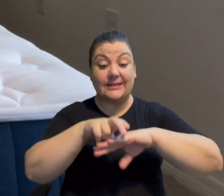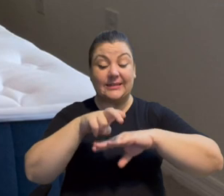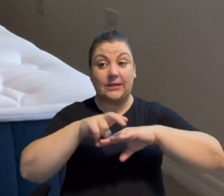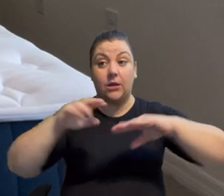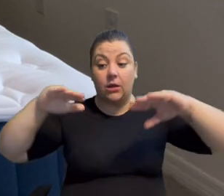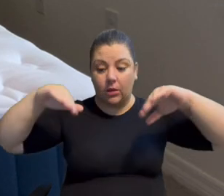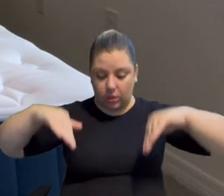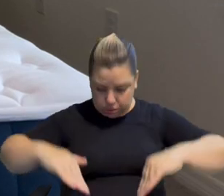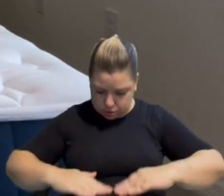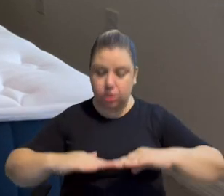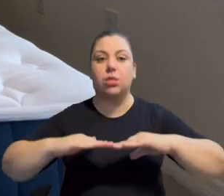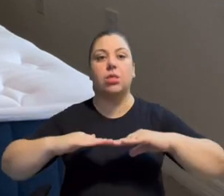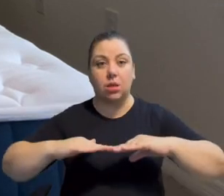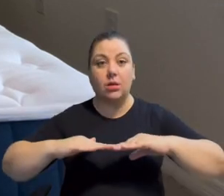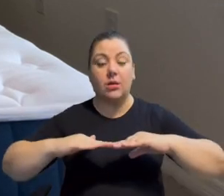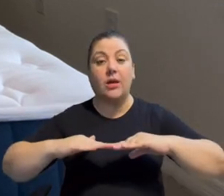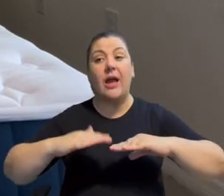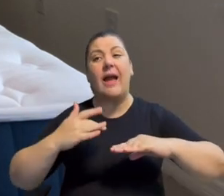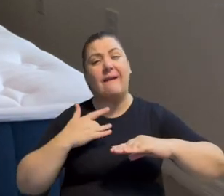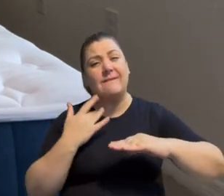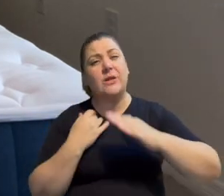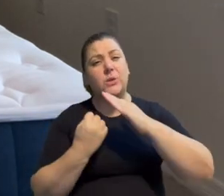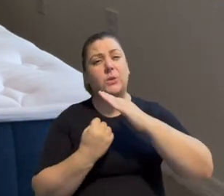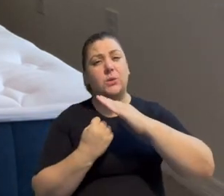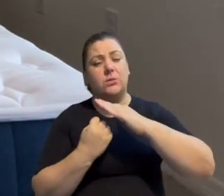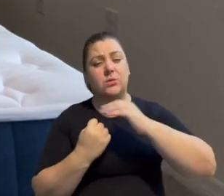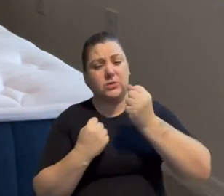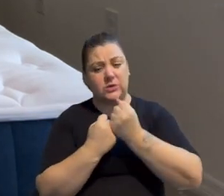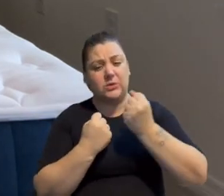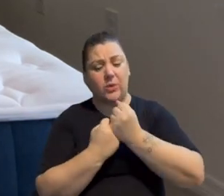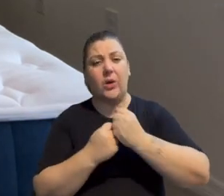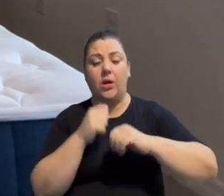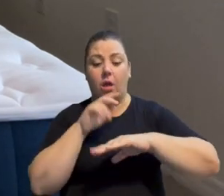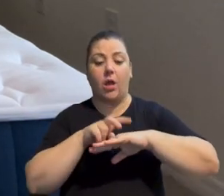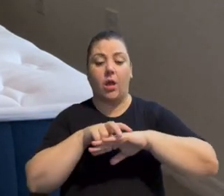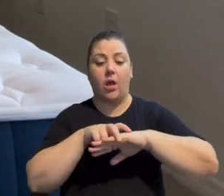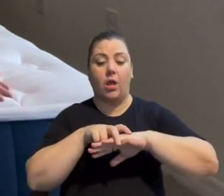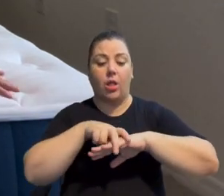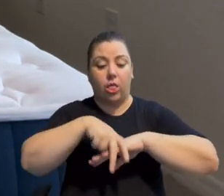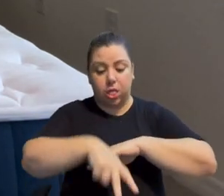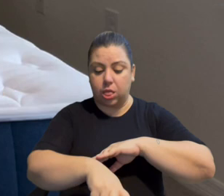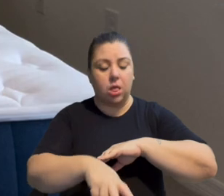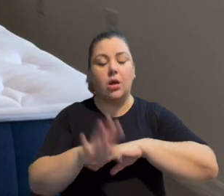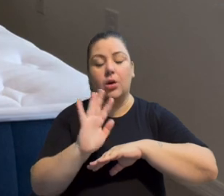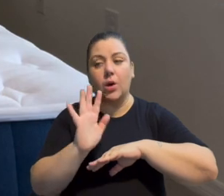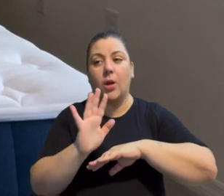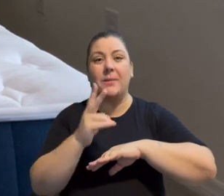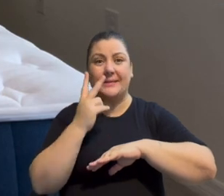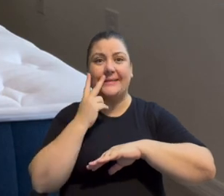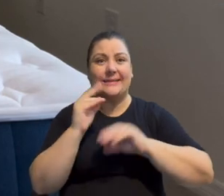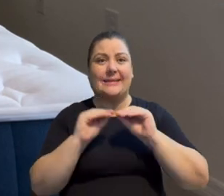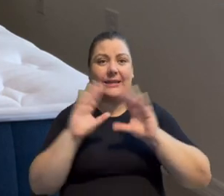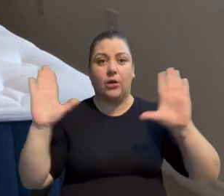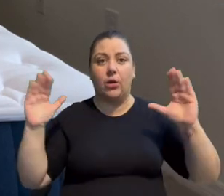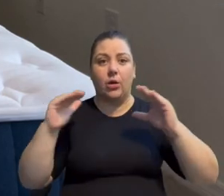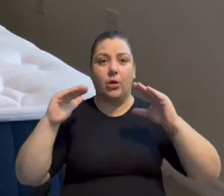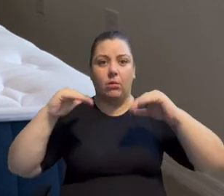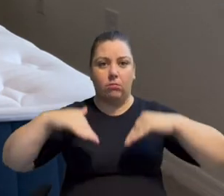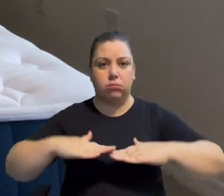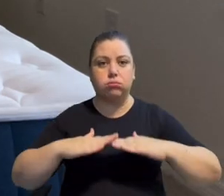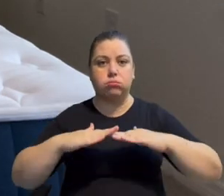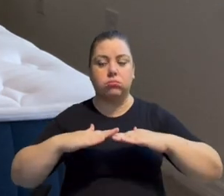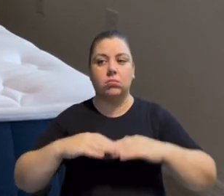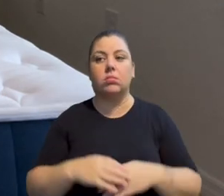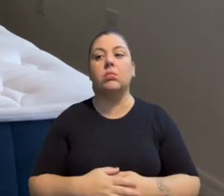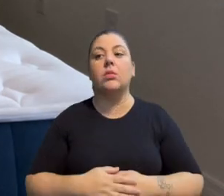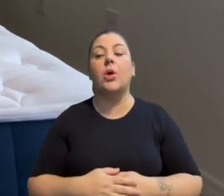here, I'm fairly supported. I definitely am not going all the way down, but you can see the bend here. And as